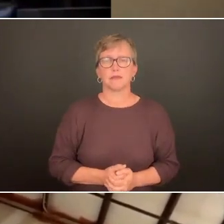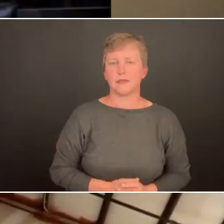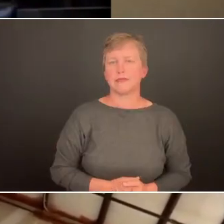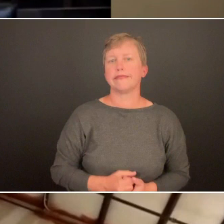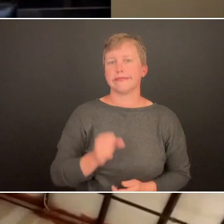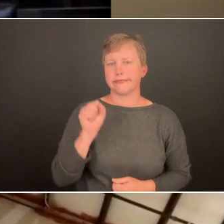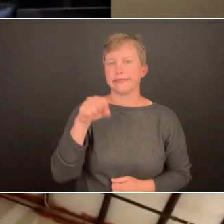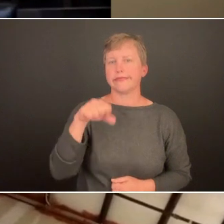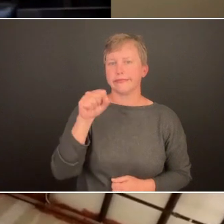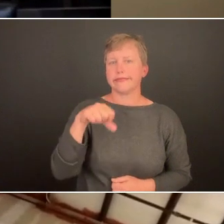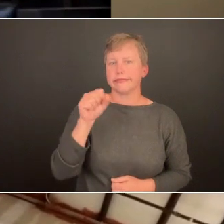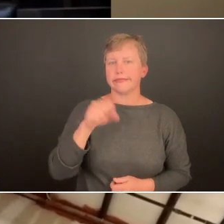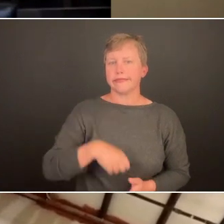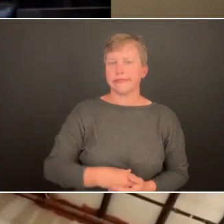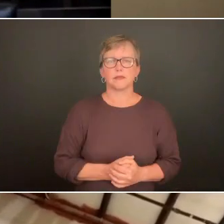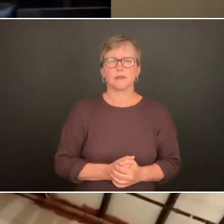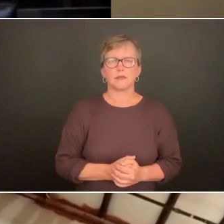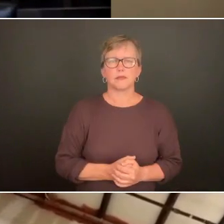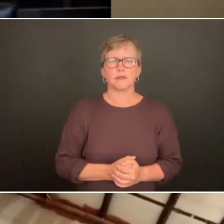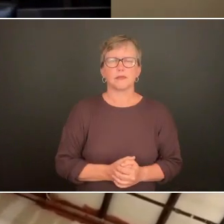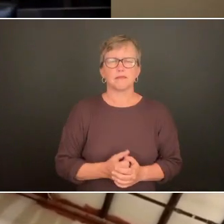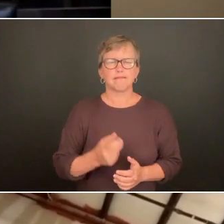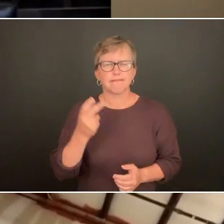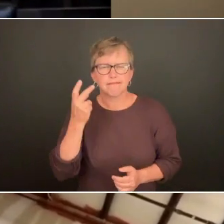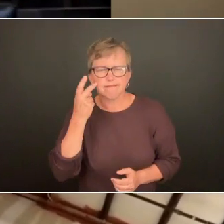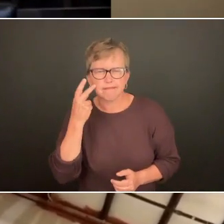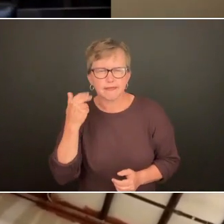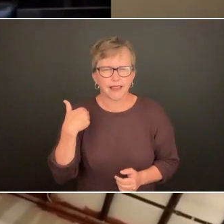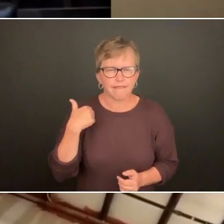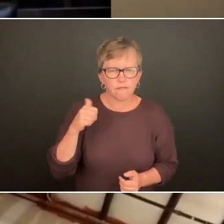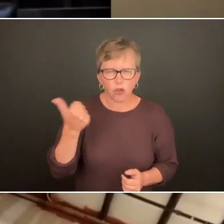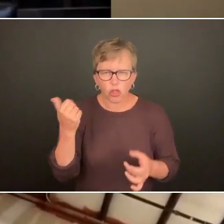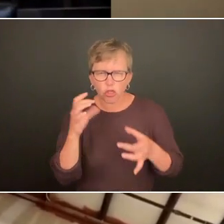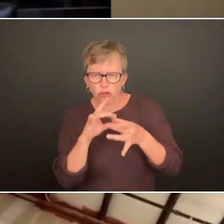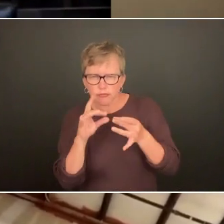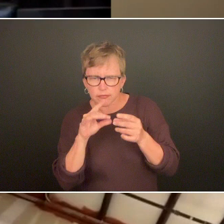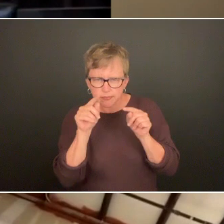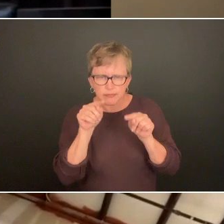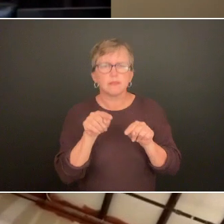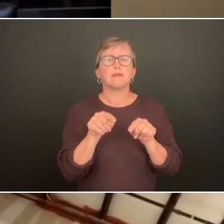correct? Yes. Okay. Let's see.